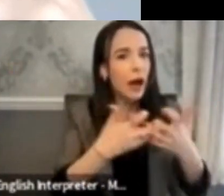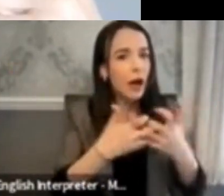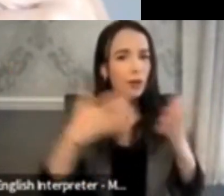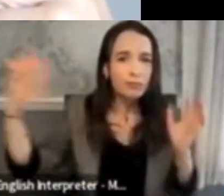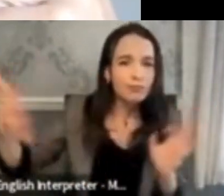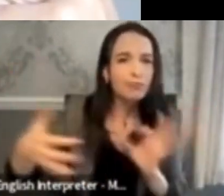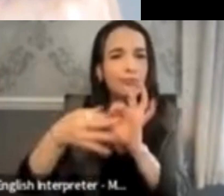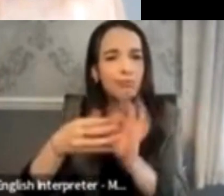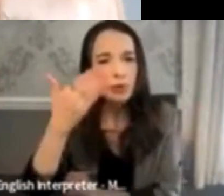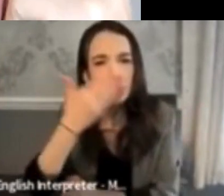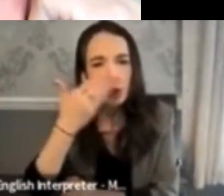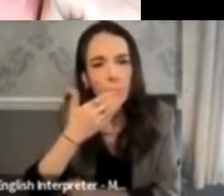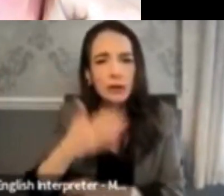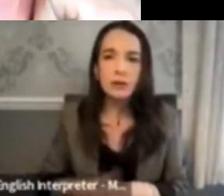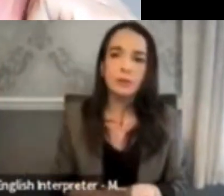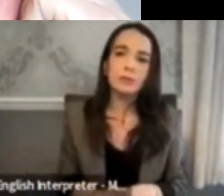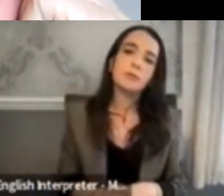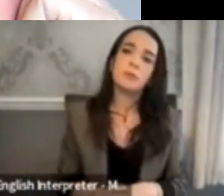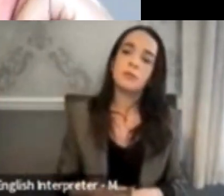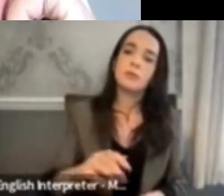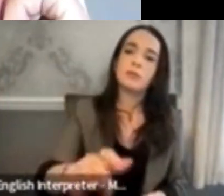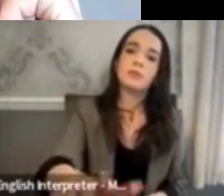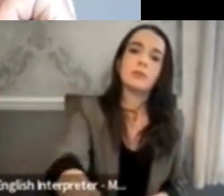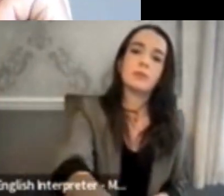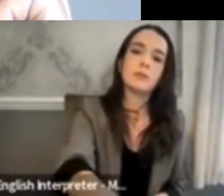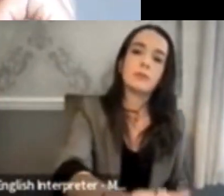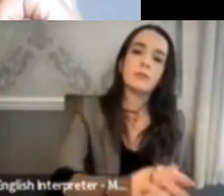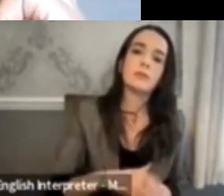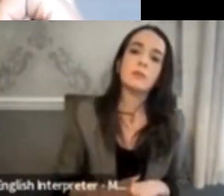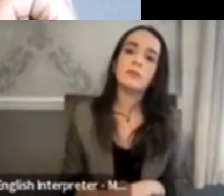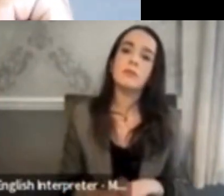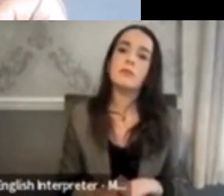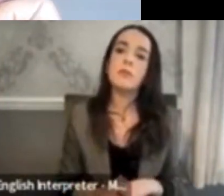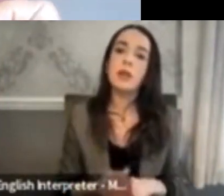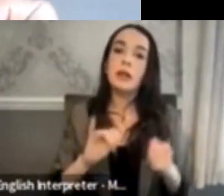Thanks, John. That's a really good question,